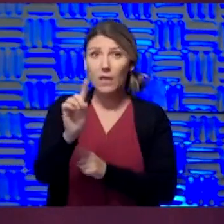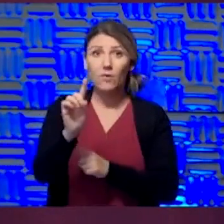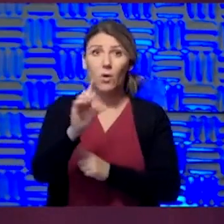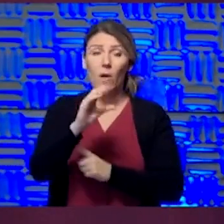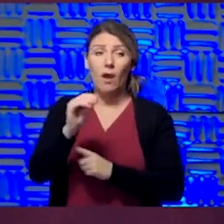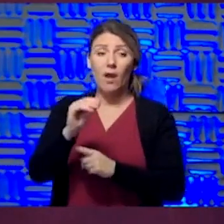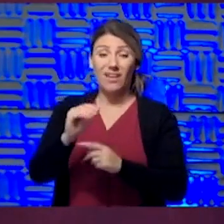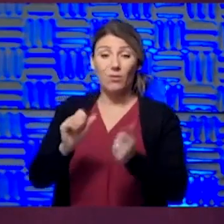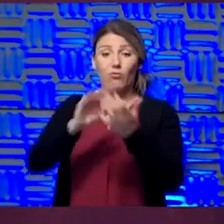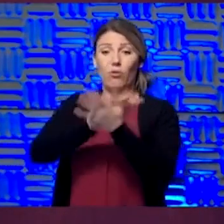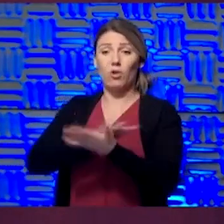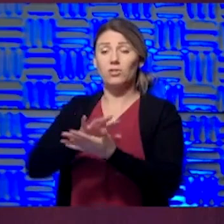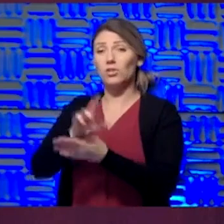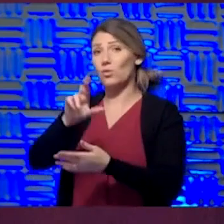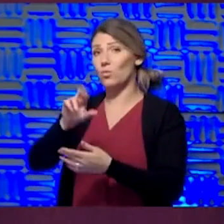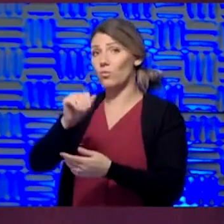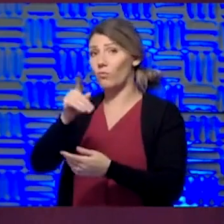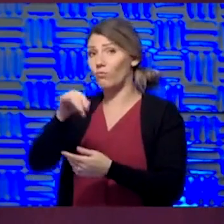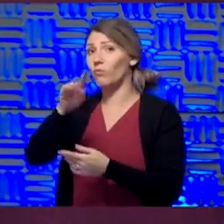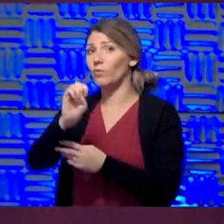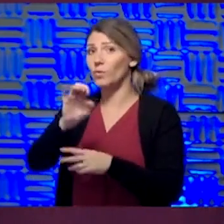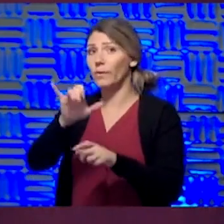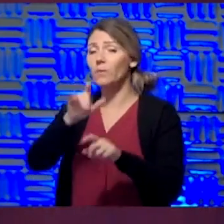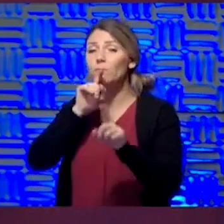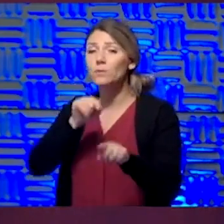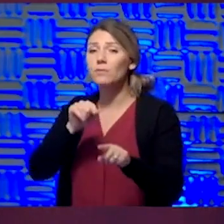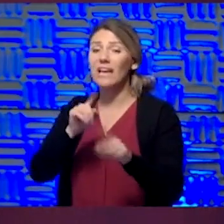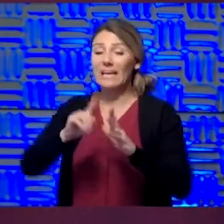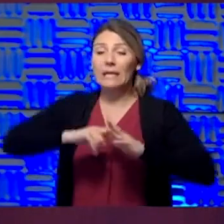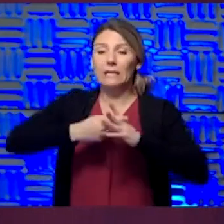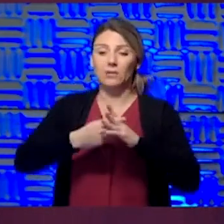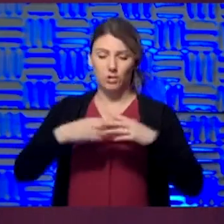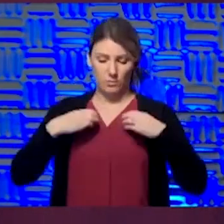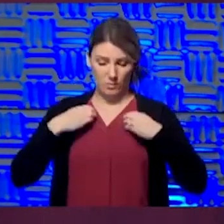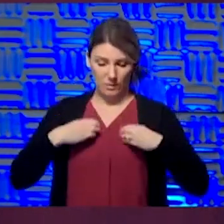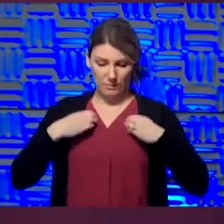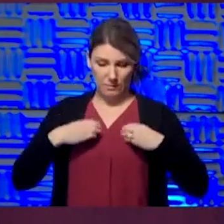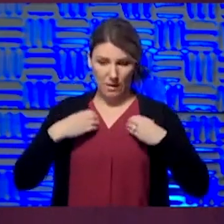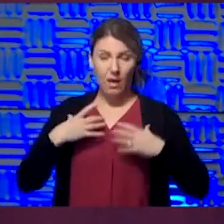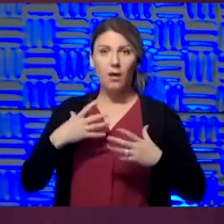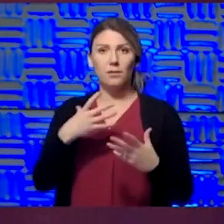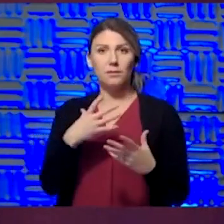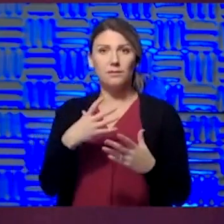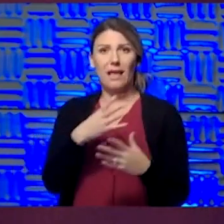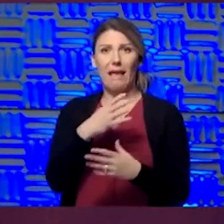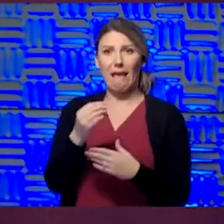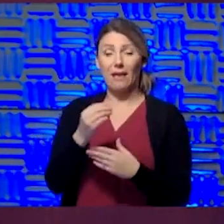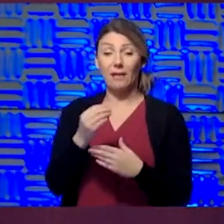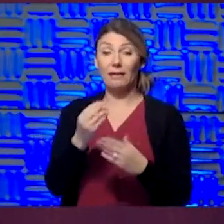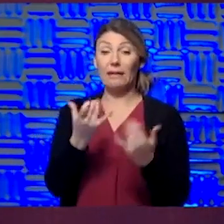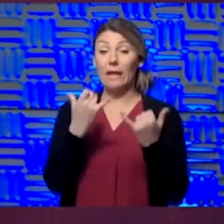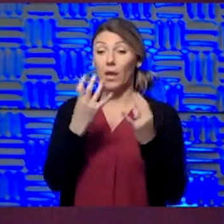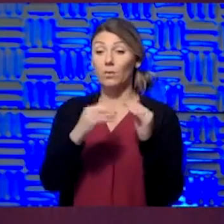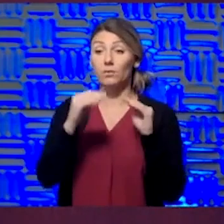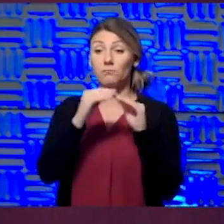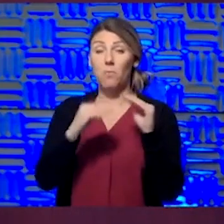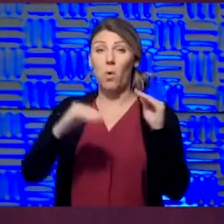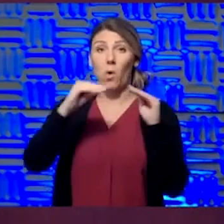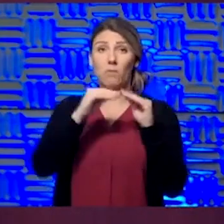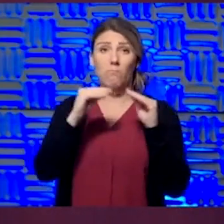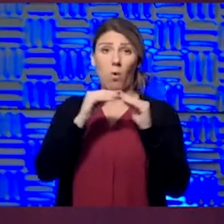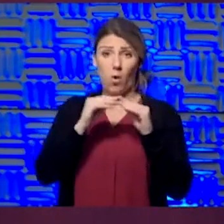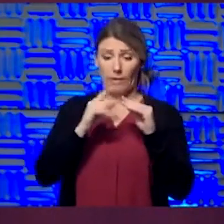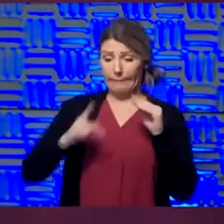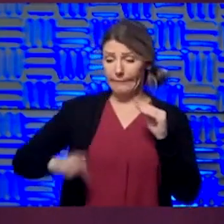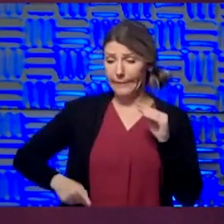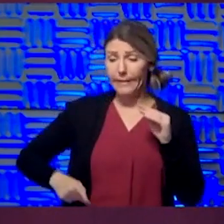response. And that's why initially it was just lungs were in the news, but now you can see more and more patients that have kidneys affected,